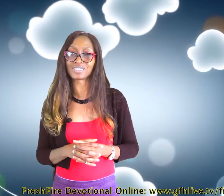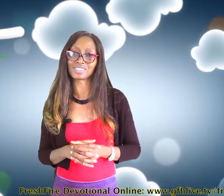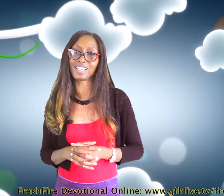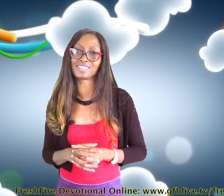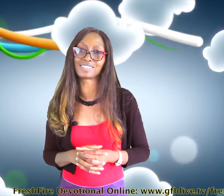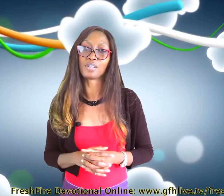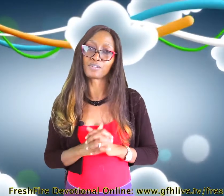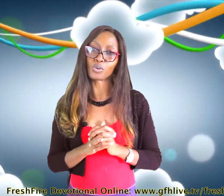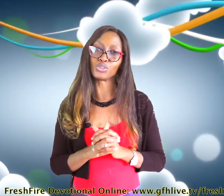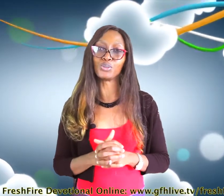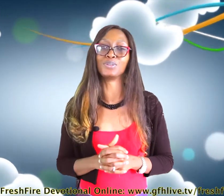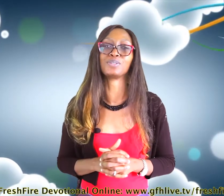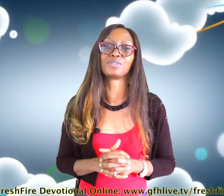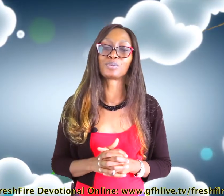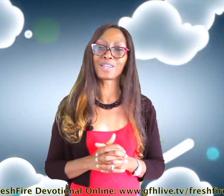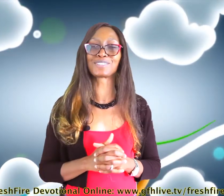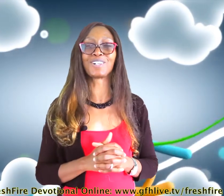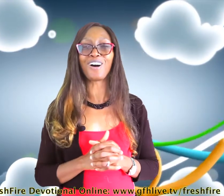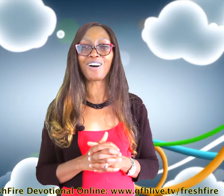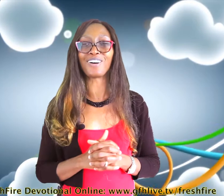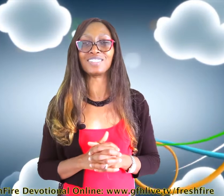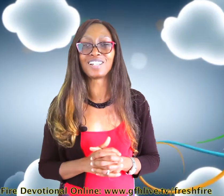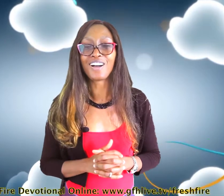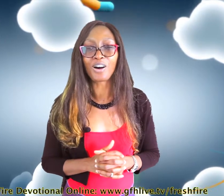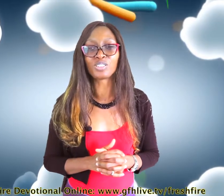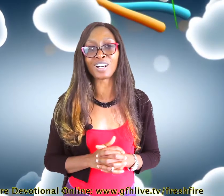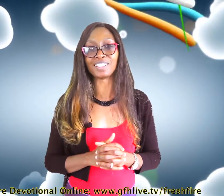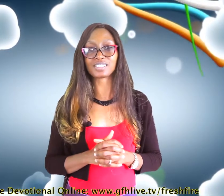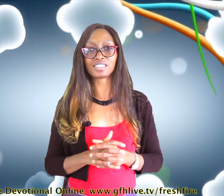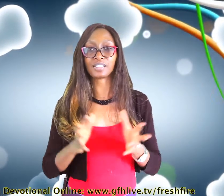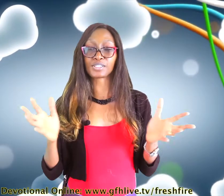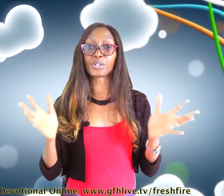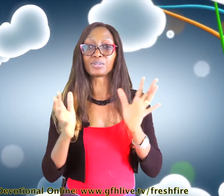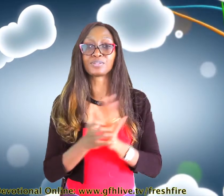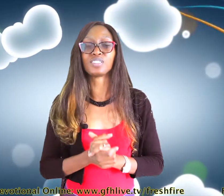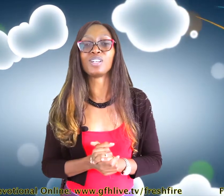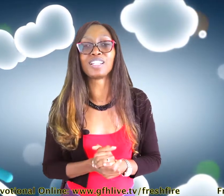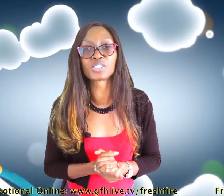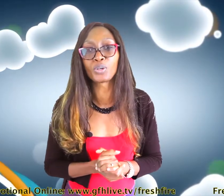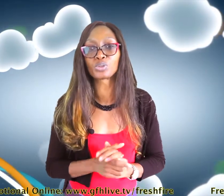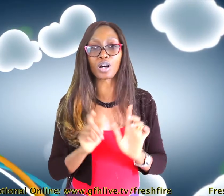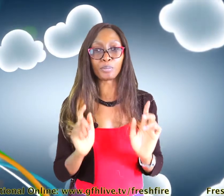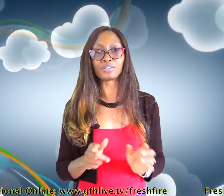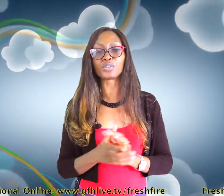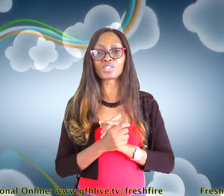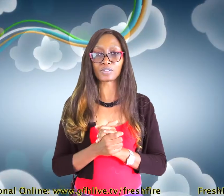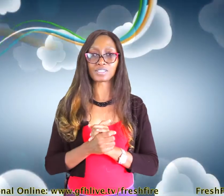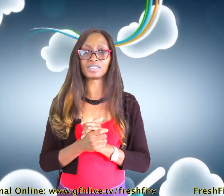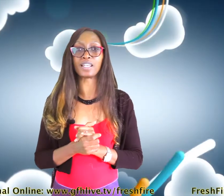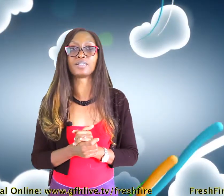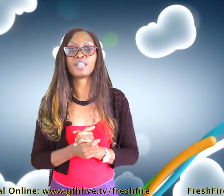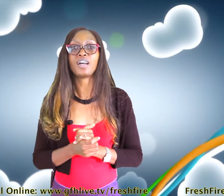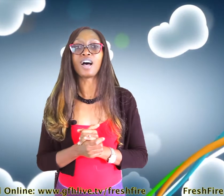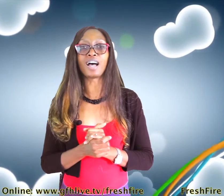don't know what it says for you? Praise God. All right. So let's go into our main focus